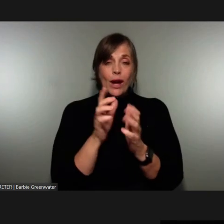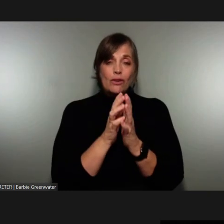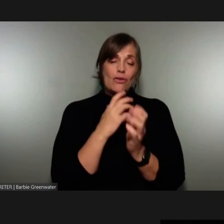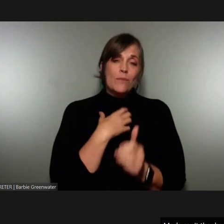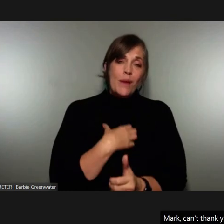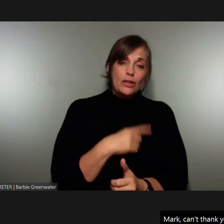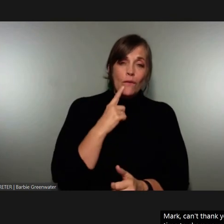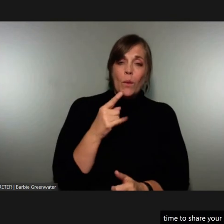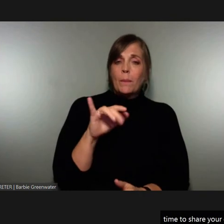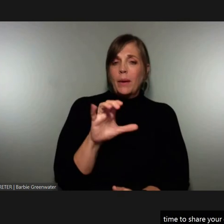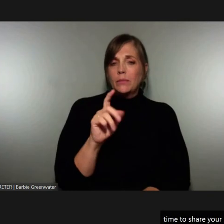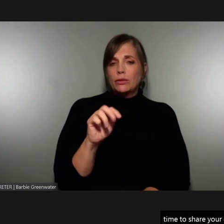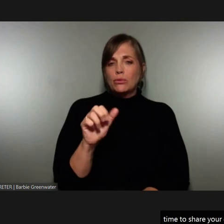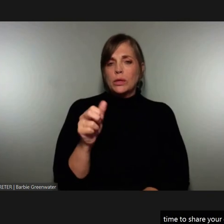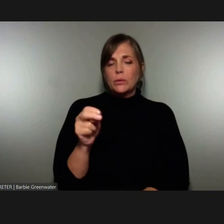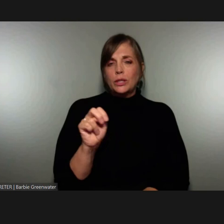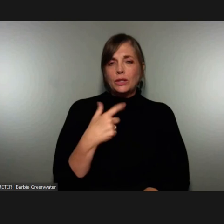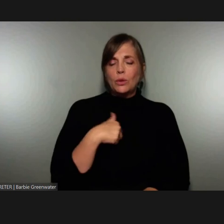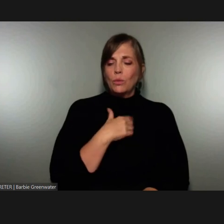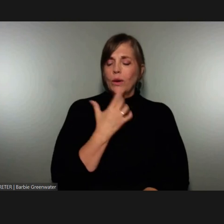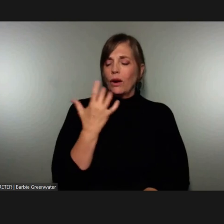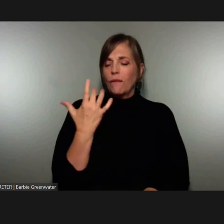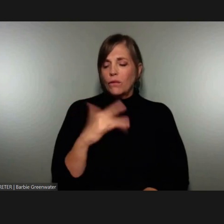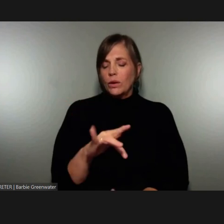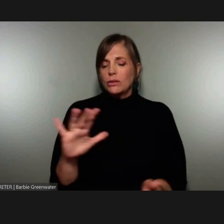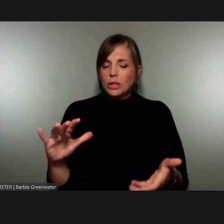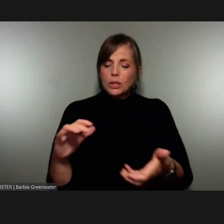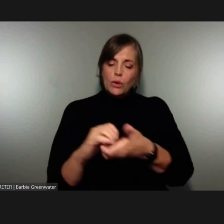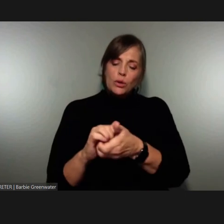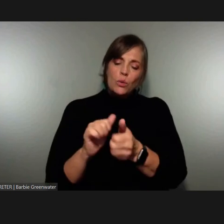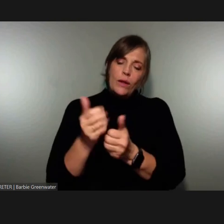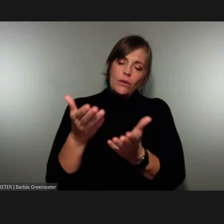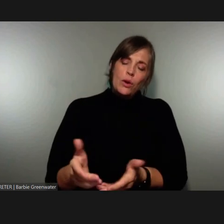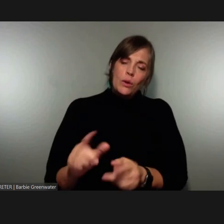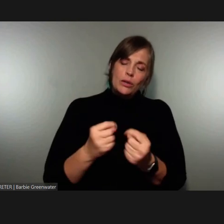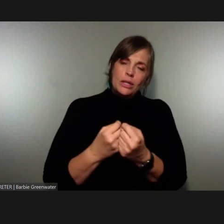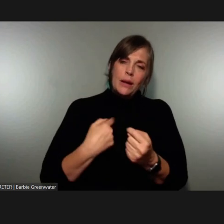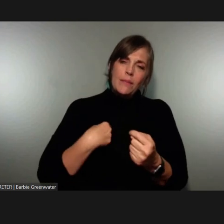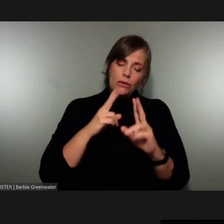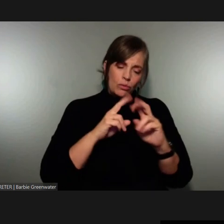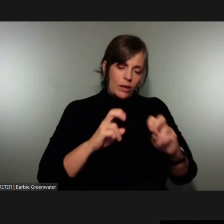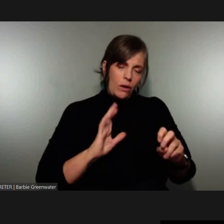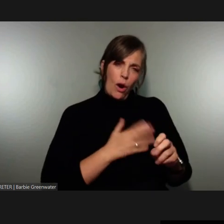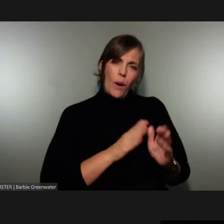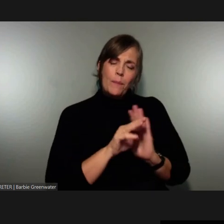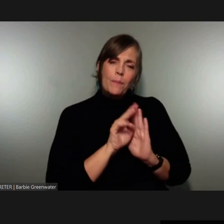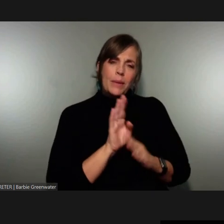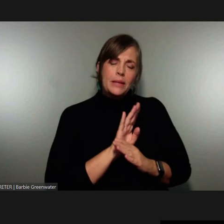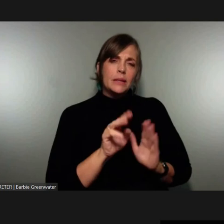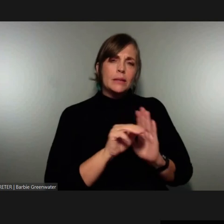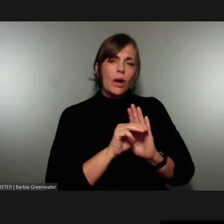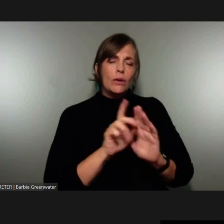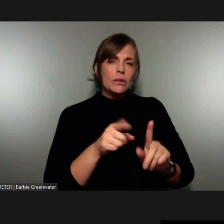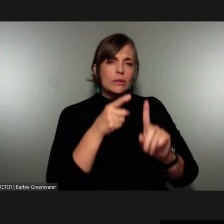so fortunate to be partnering with you and your team as we reinvent our own business model, set our strategic vision, and identify new